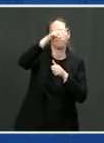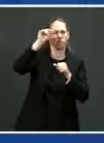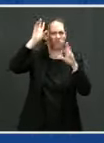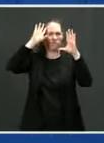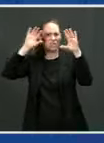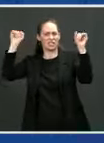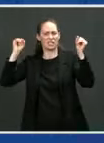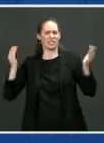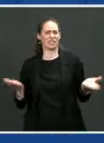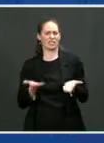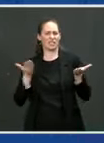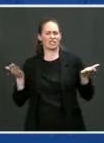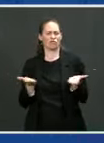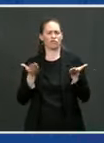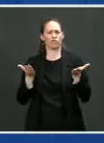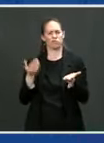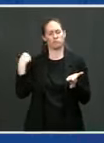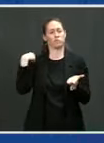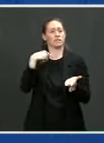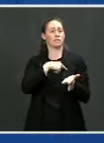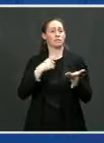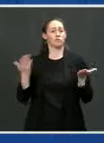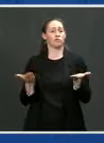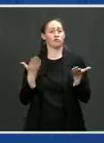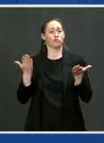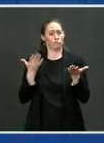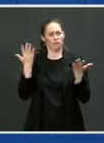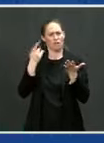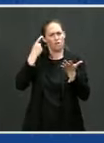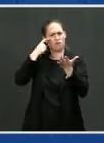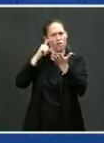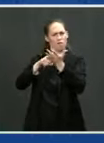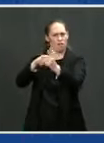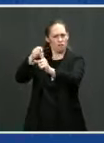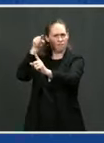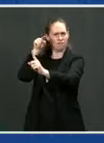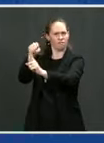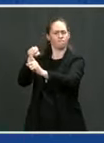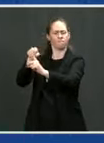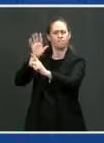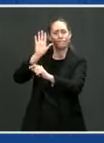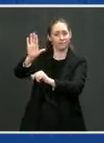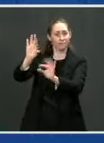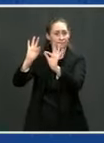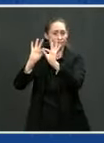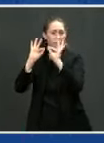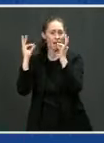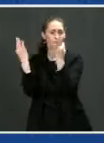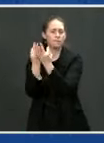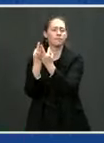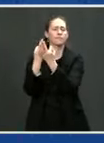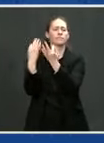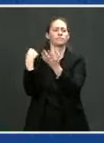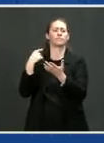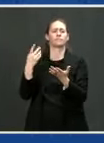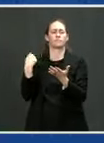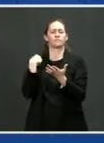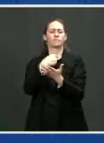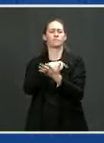We all acknowledge Officer Evans' Capitol Police family and thank them every chance we